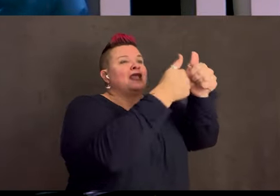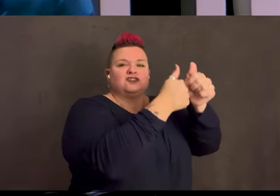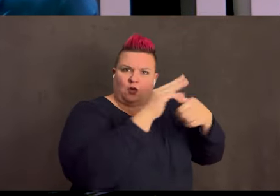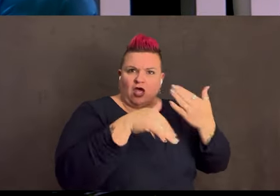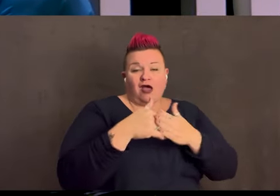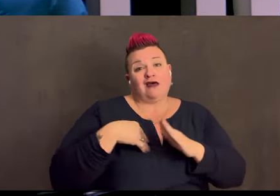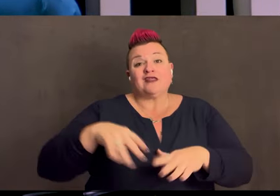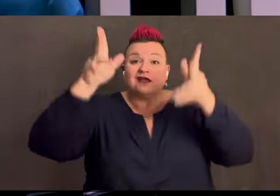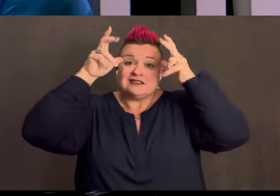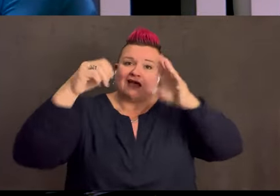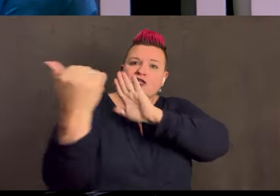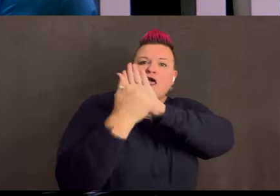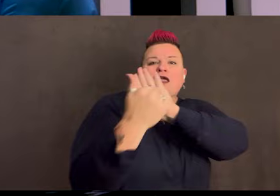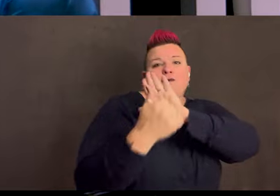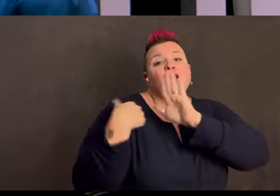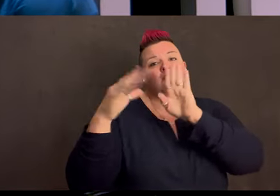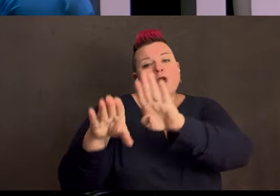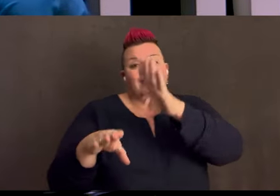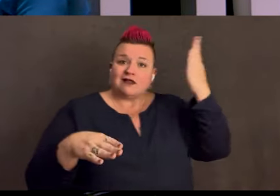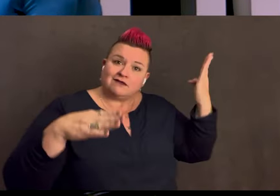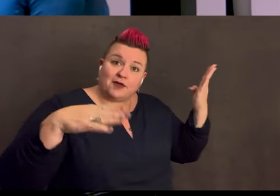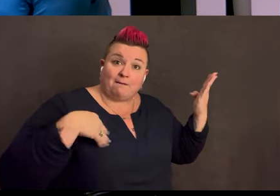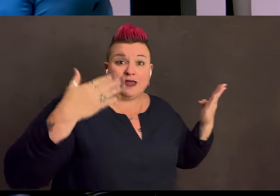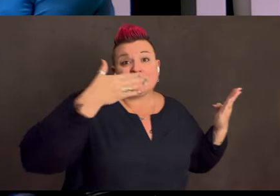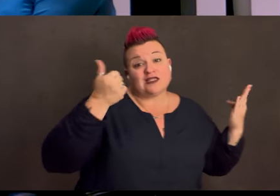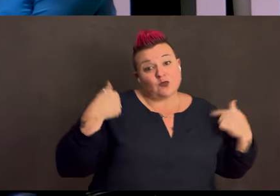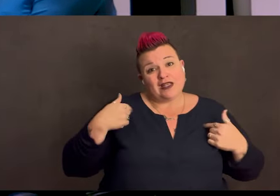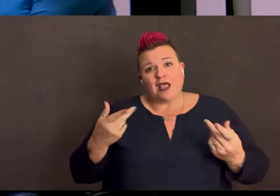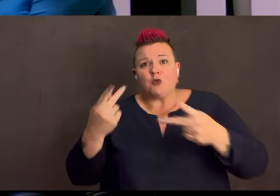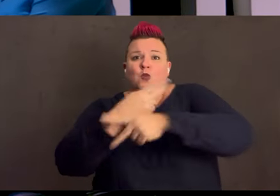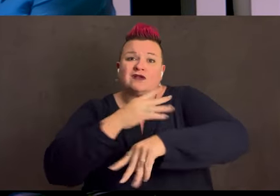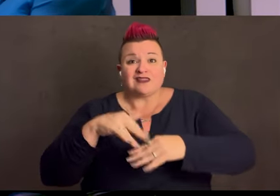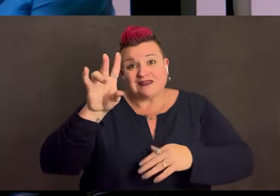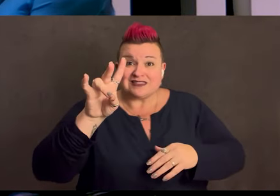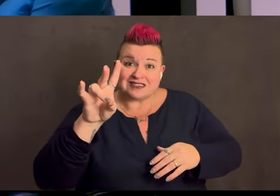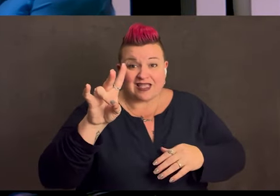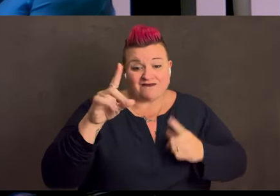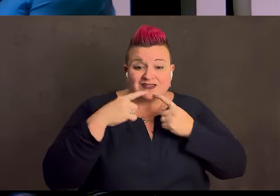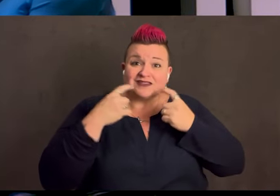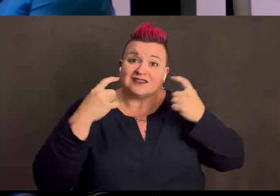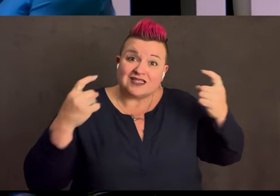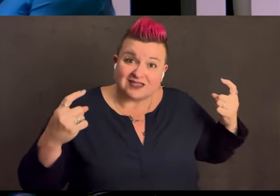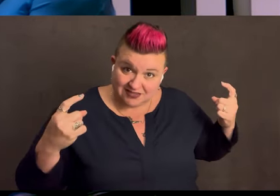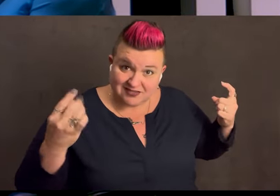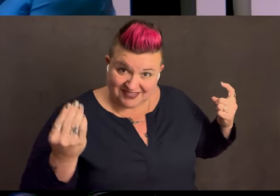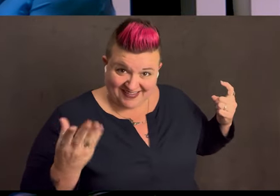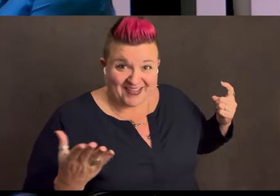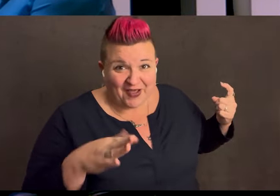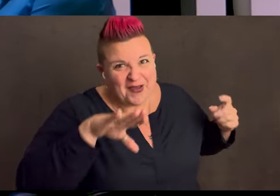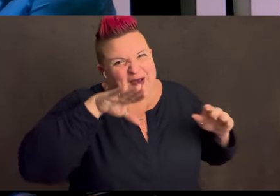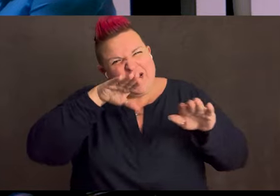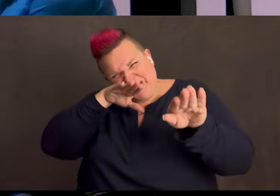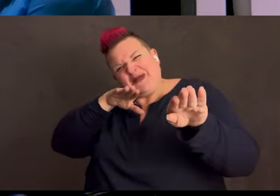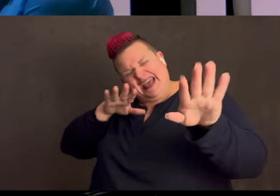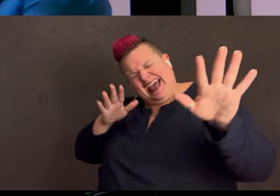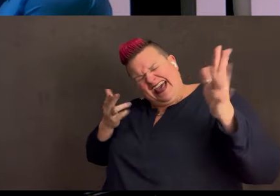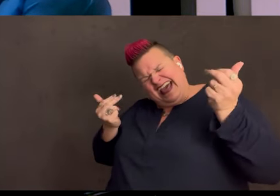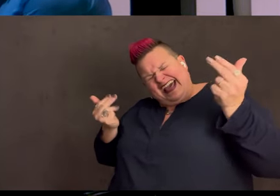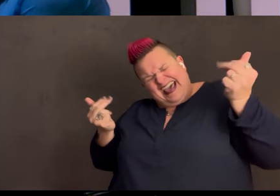ends. The devil knocking at my door, better let him in. But warn him that I'm more deadly than the seven sins.